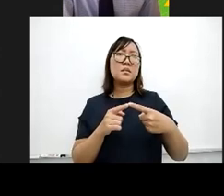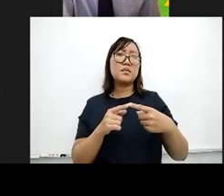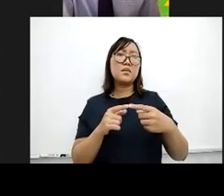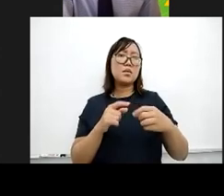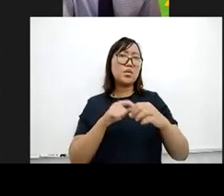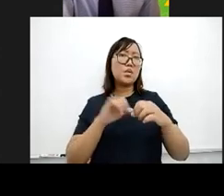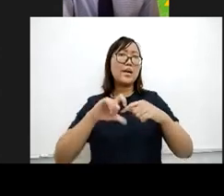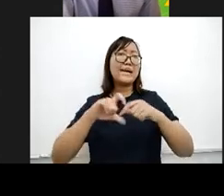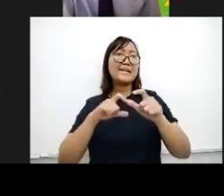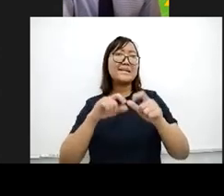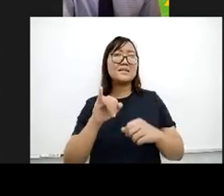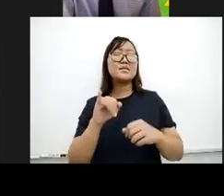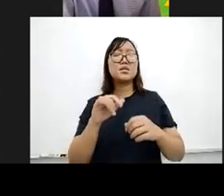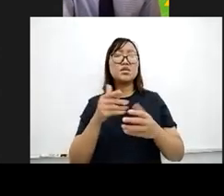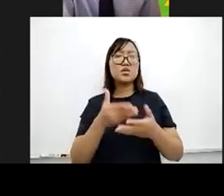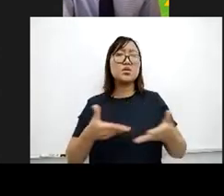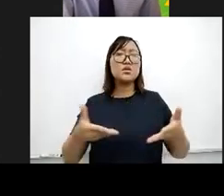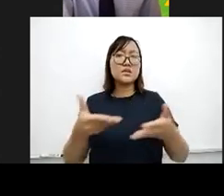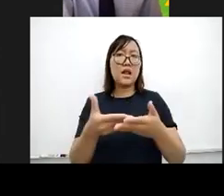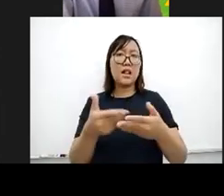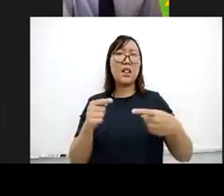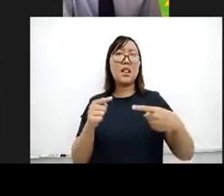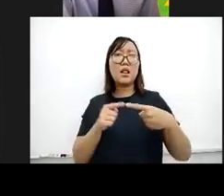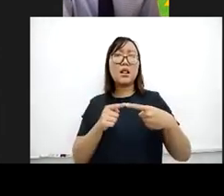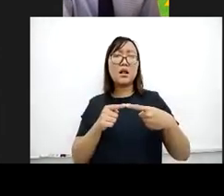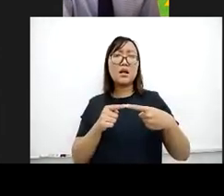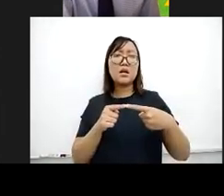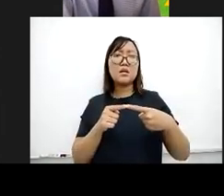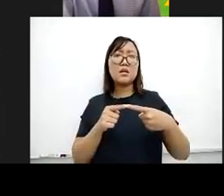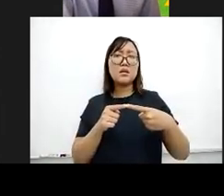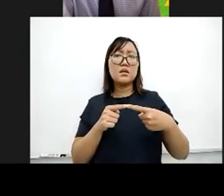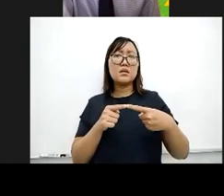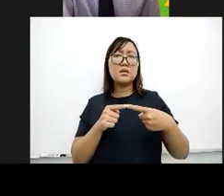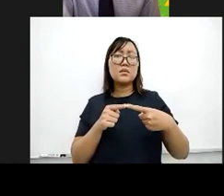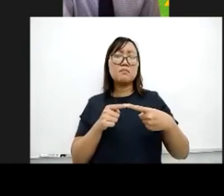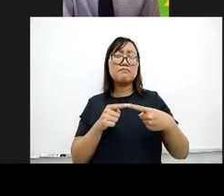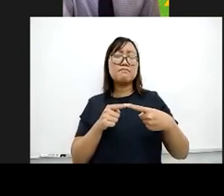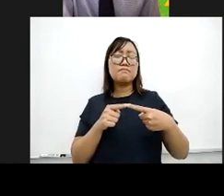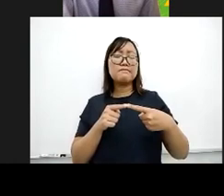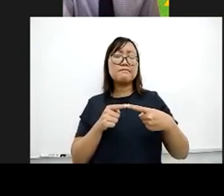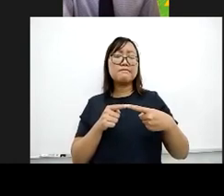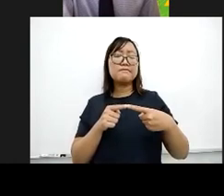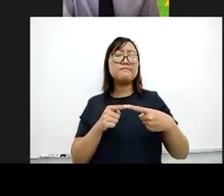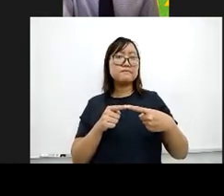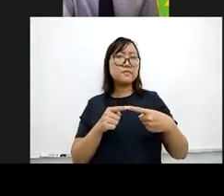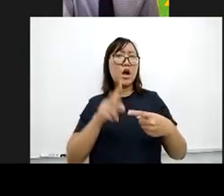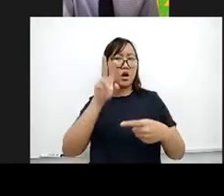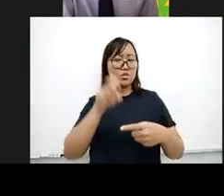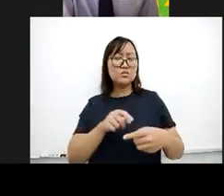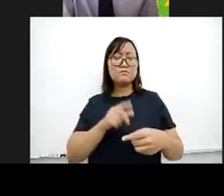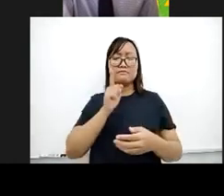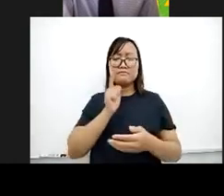amazing Sola Aoi Hai Tera Hi prediksi ada Wings flying